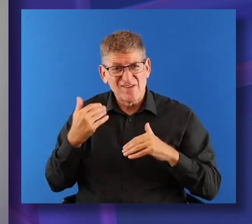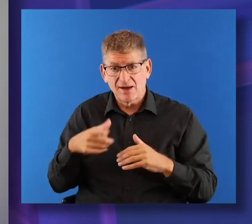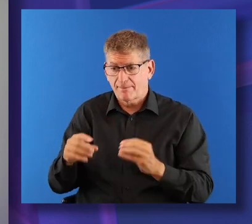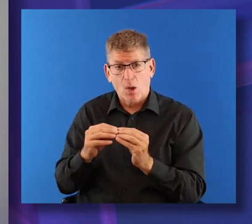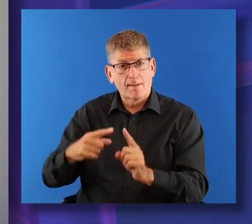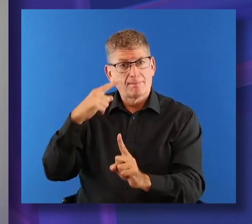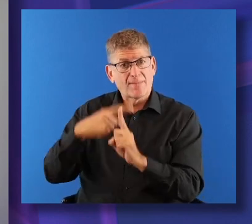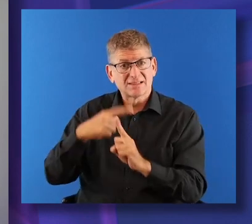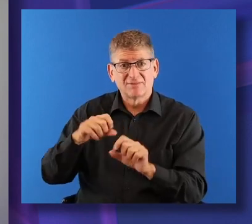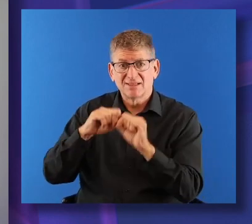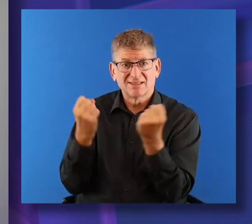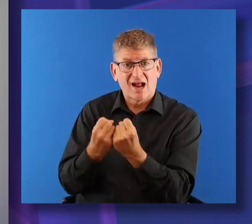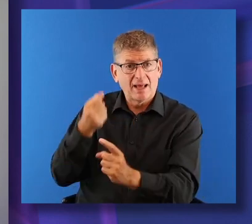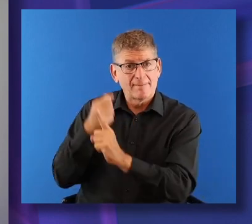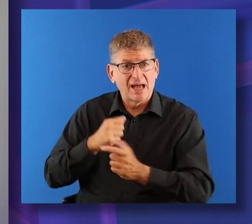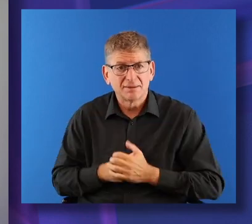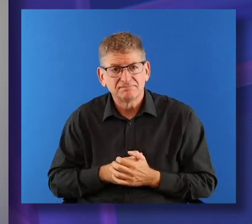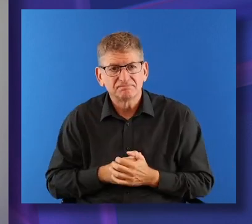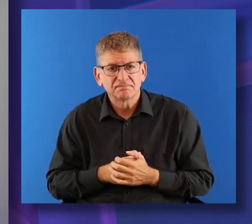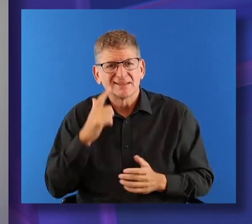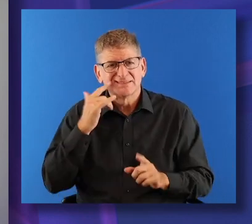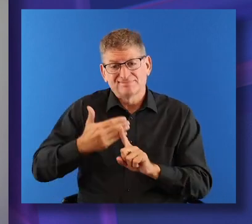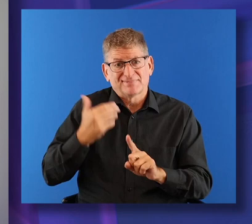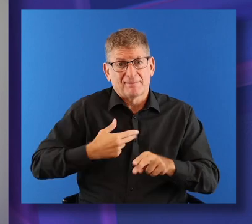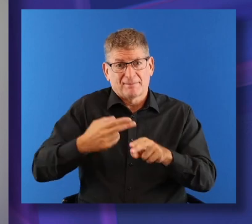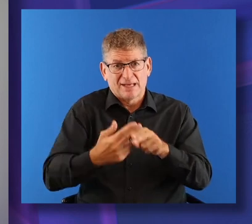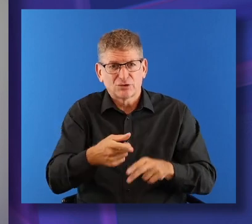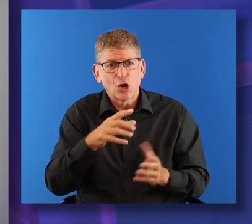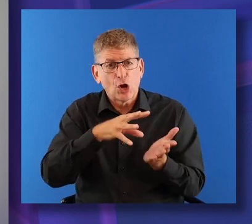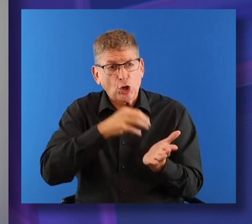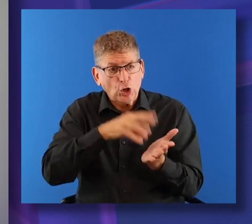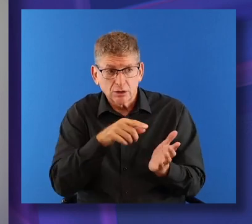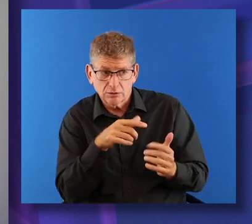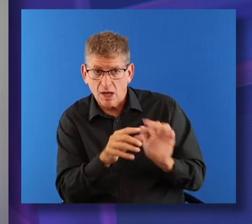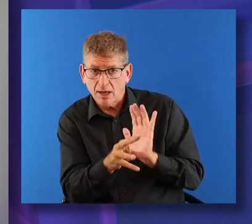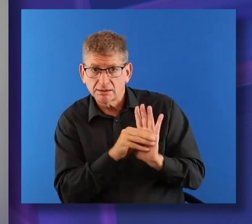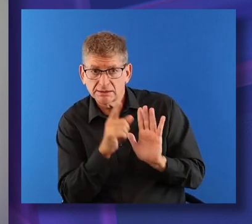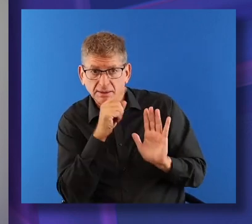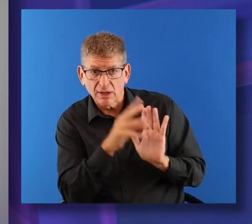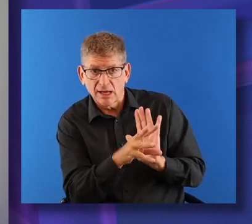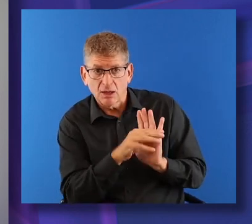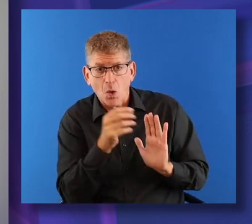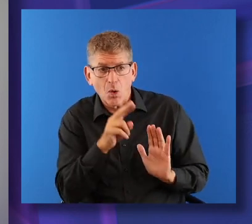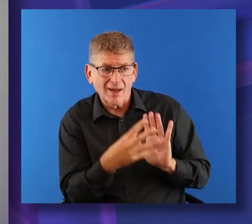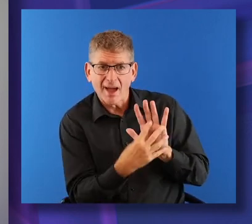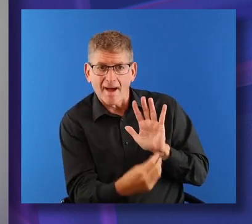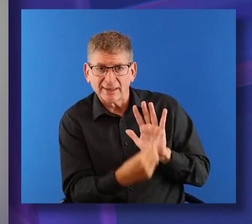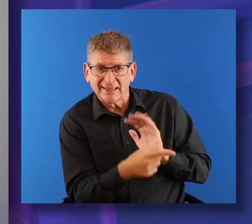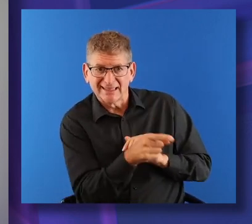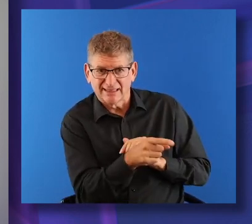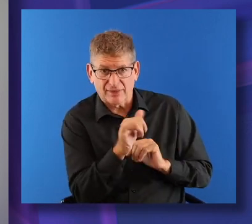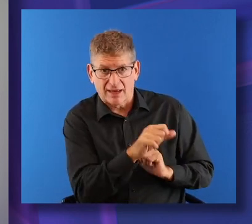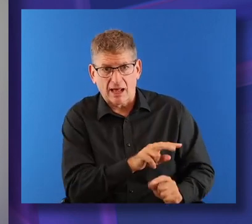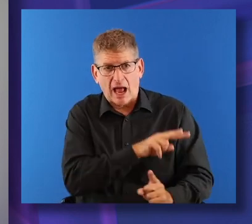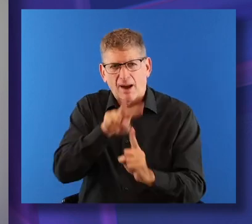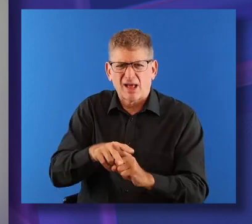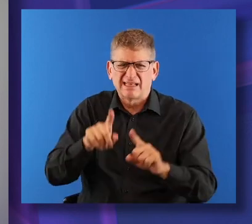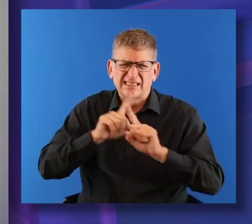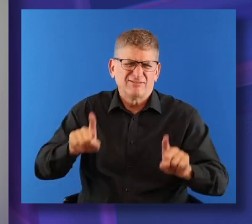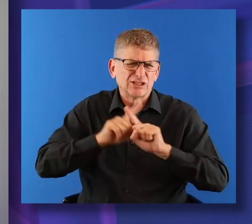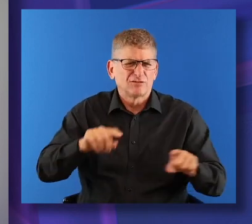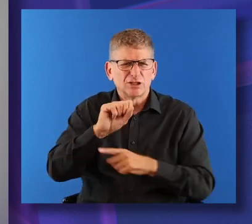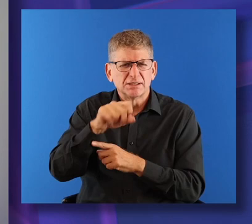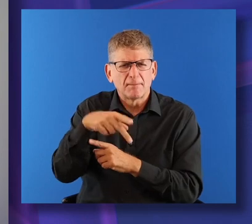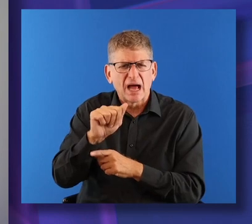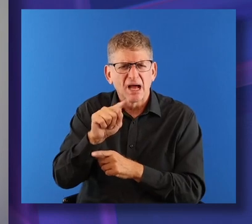emulate can be applied at many different spatio-temporal scales. And next, Rianne will explain how these ideas